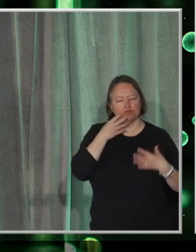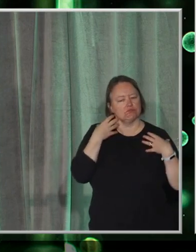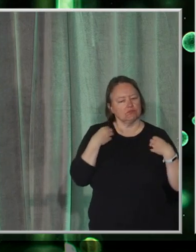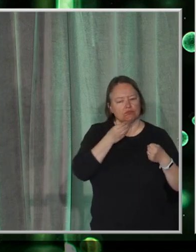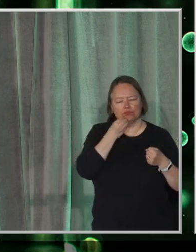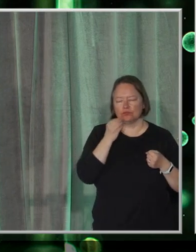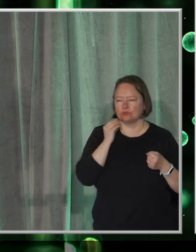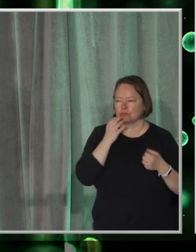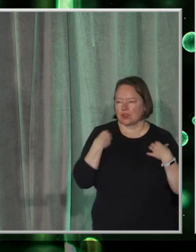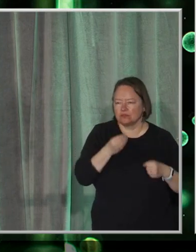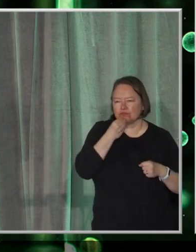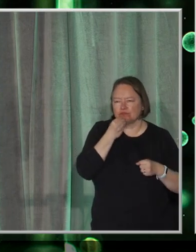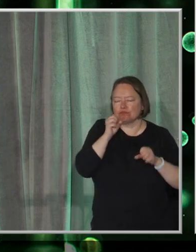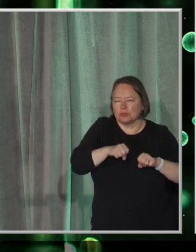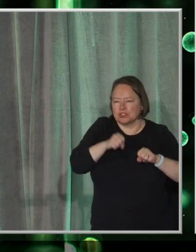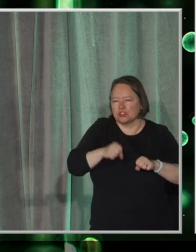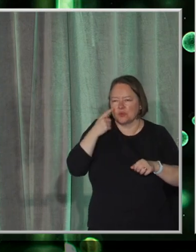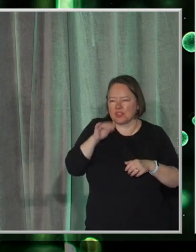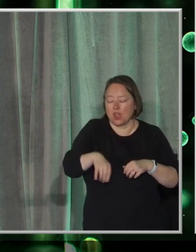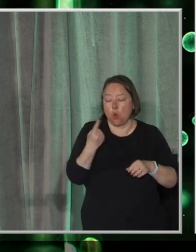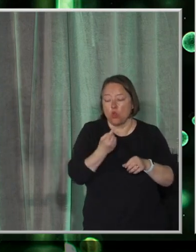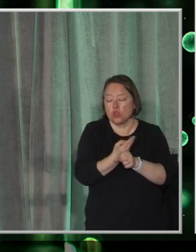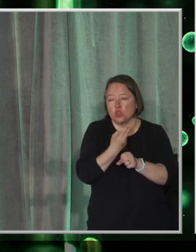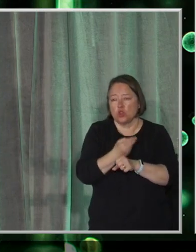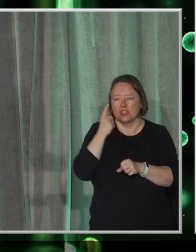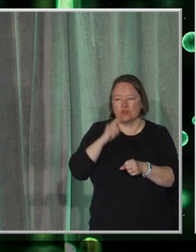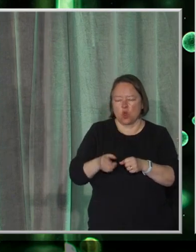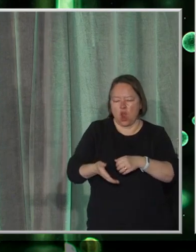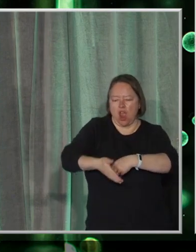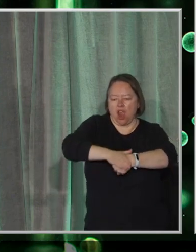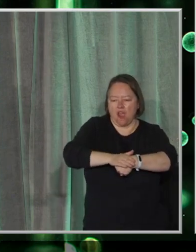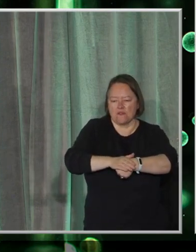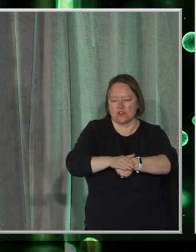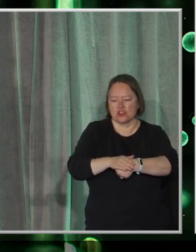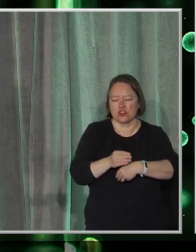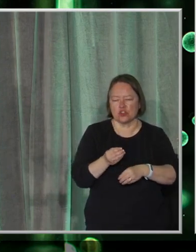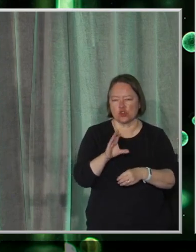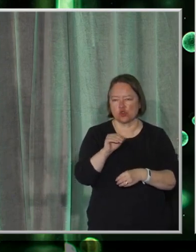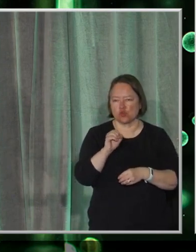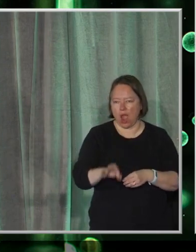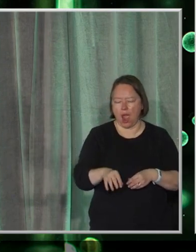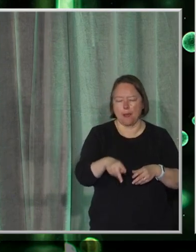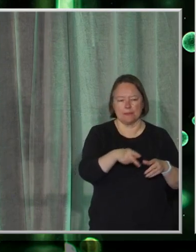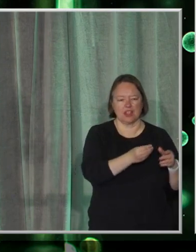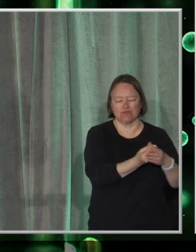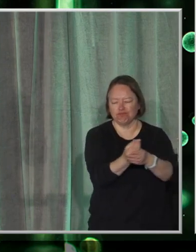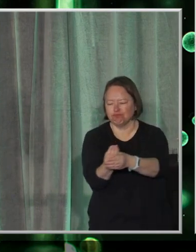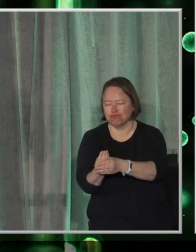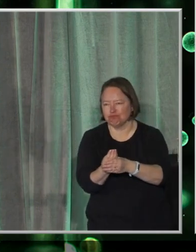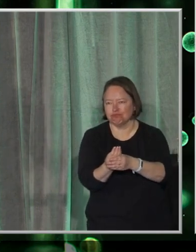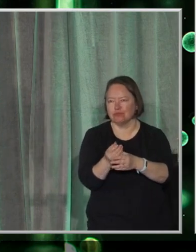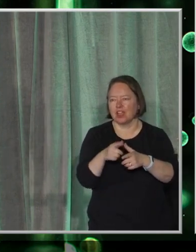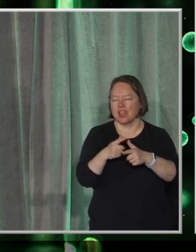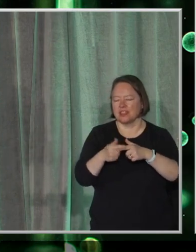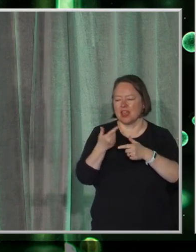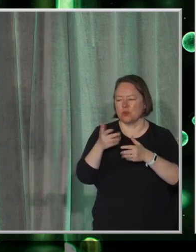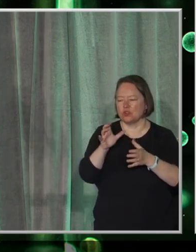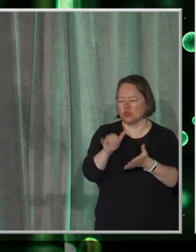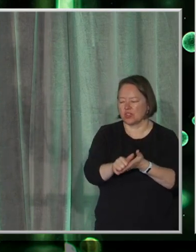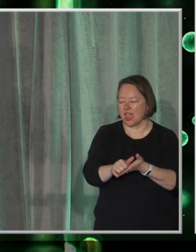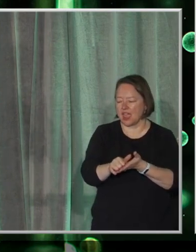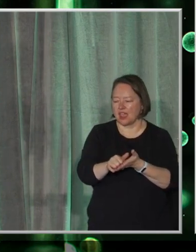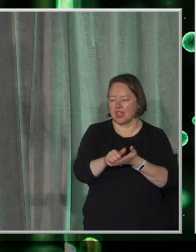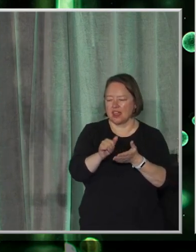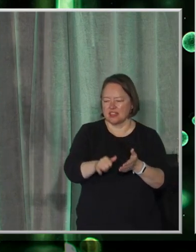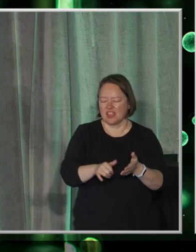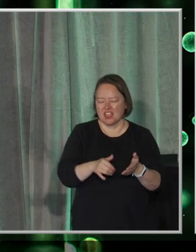30% and above. They only use it as the cover crop when they are doing the land farrowing, and after doing that, they put